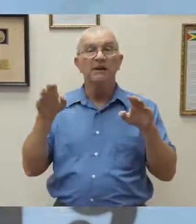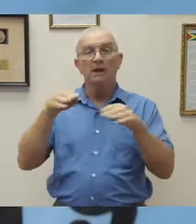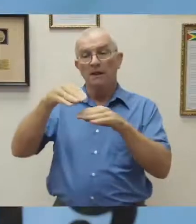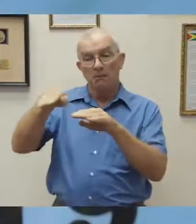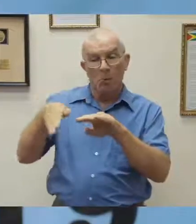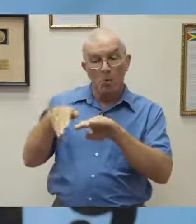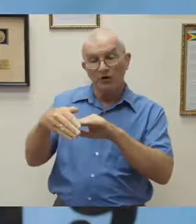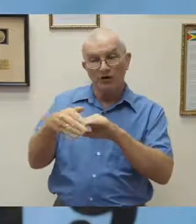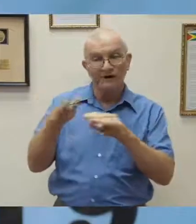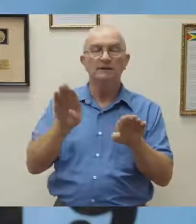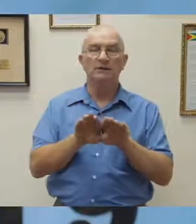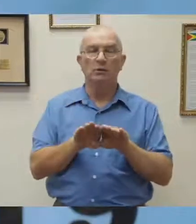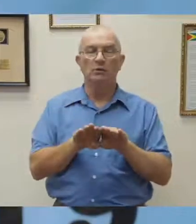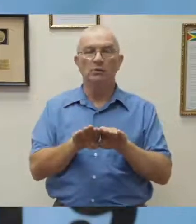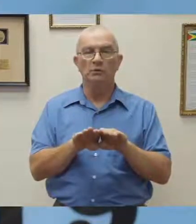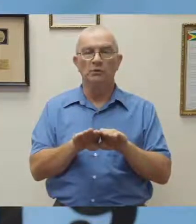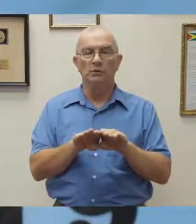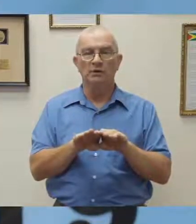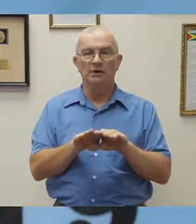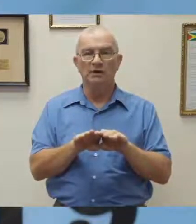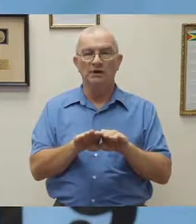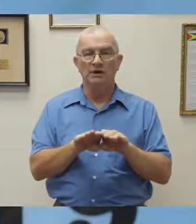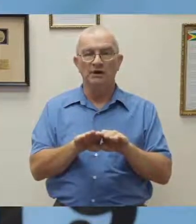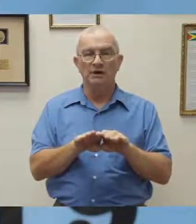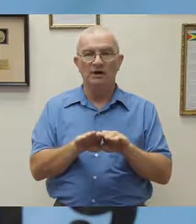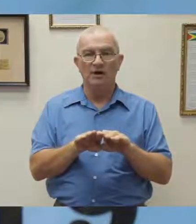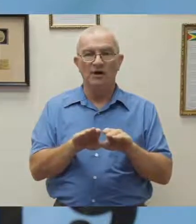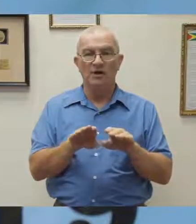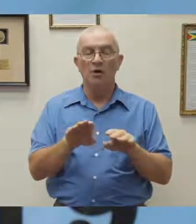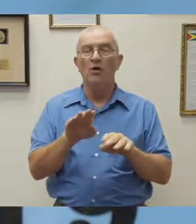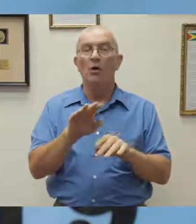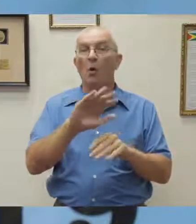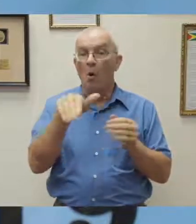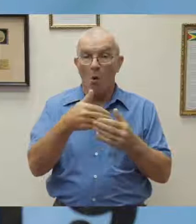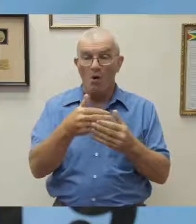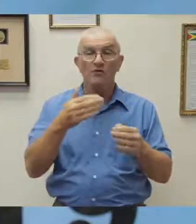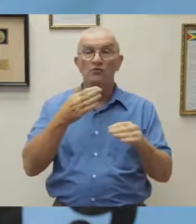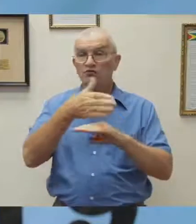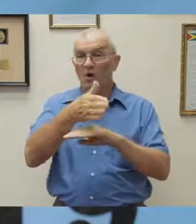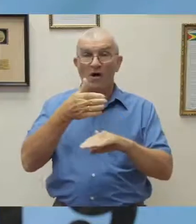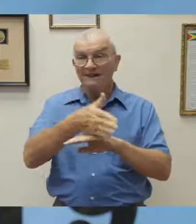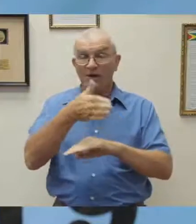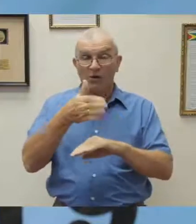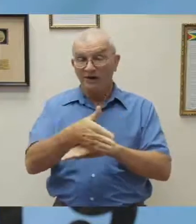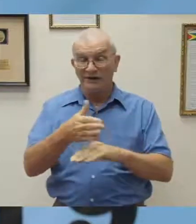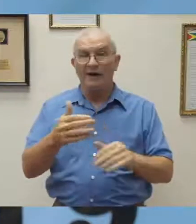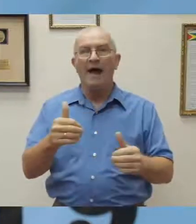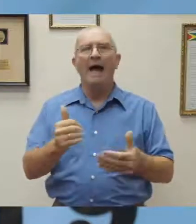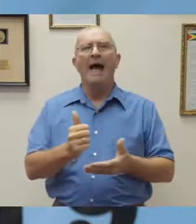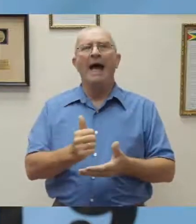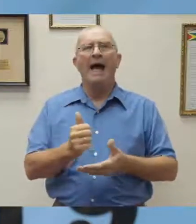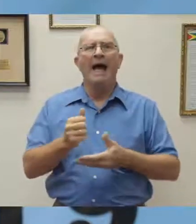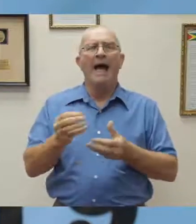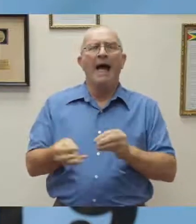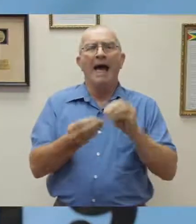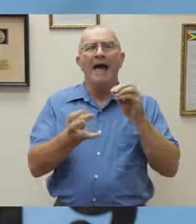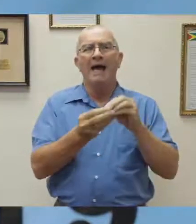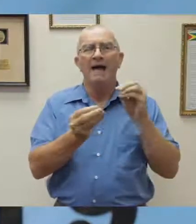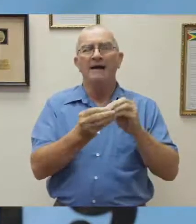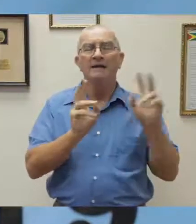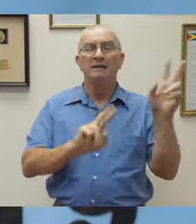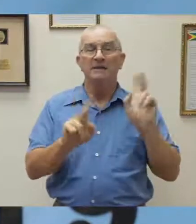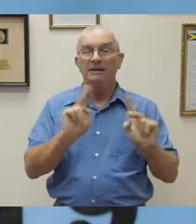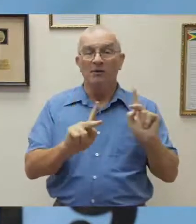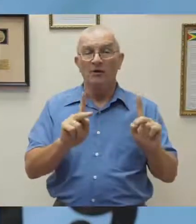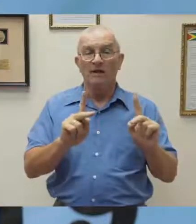The non-official crossings are adding to the burden of surveillance. We continue to plead with residents